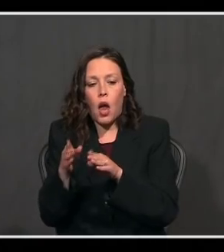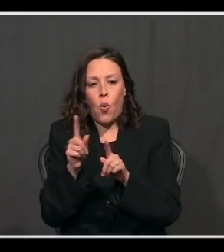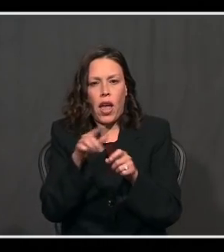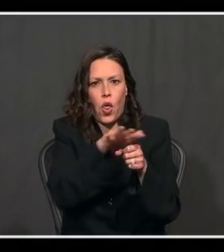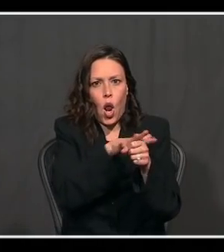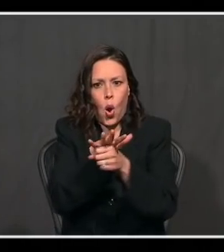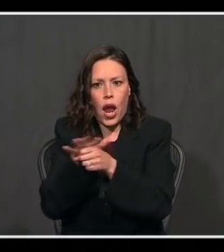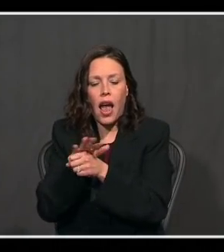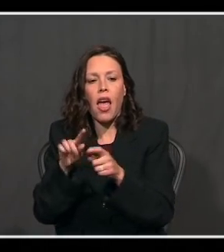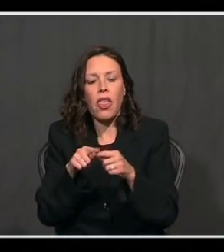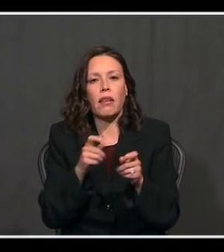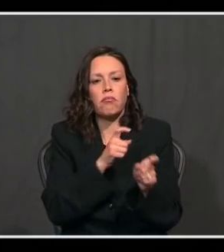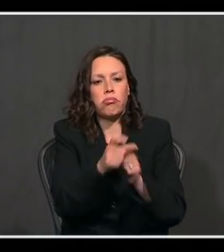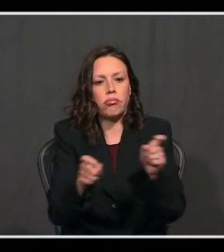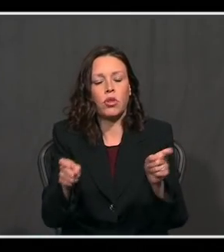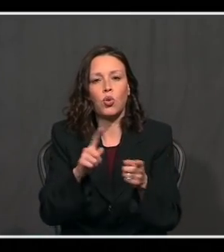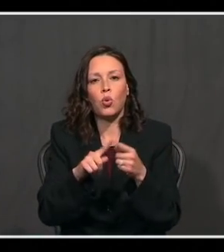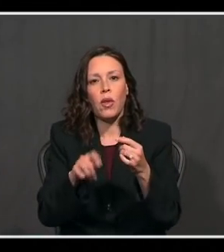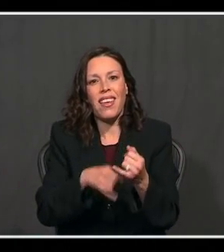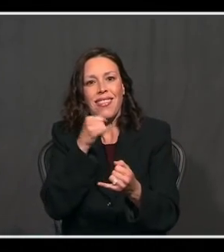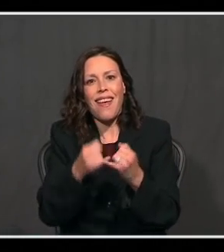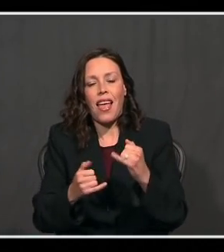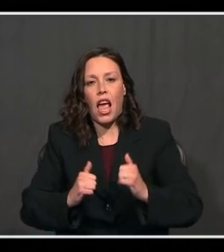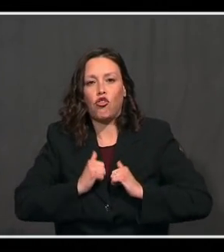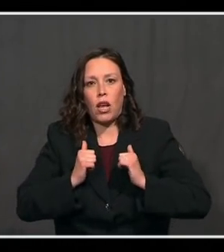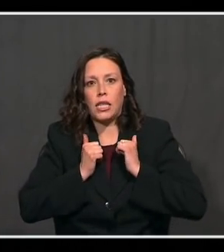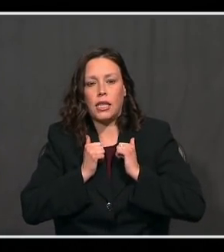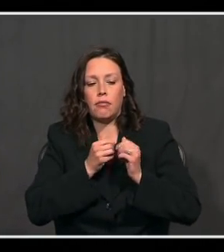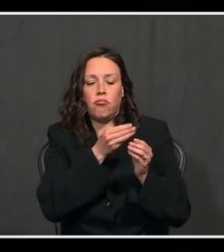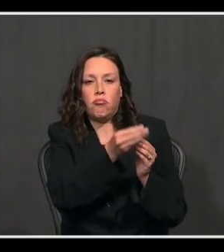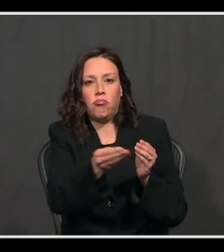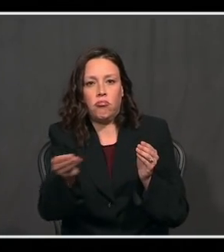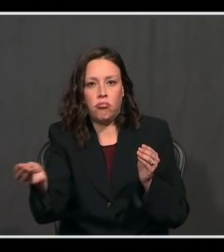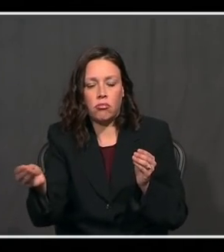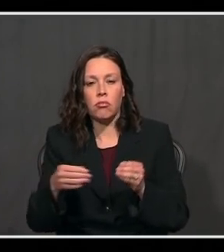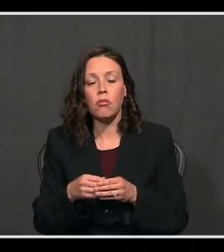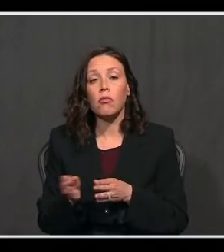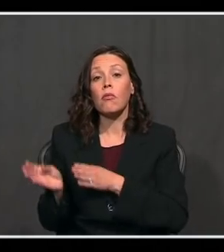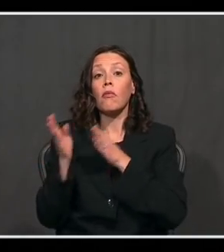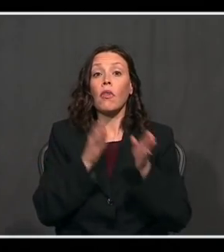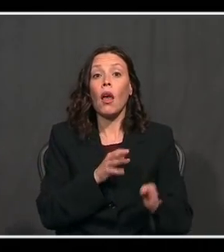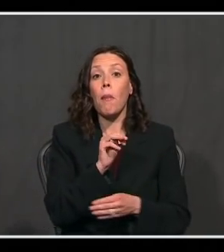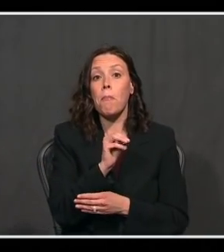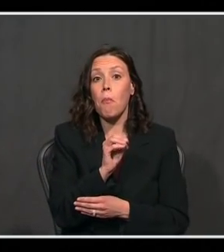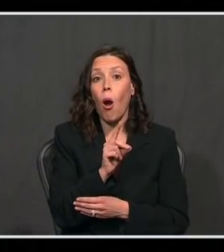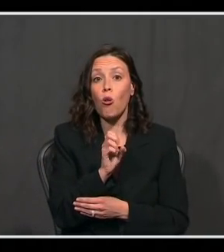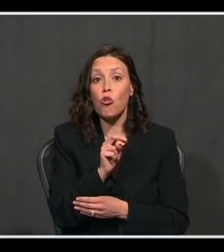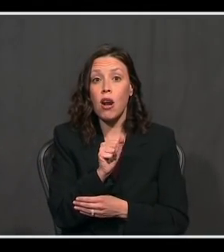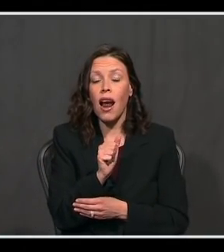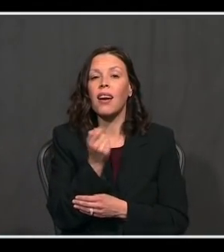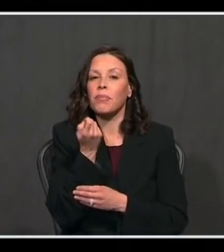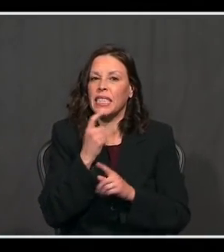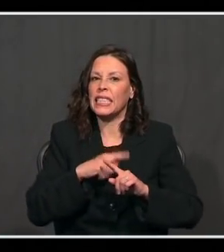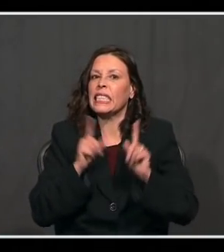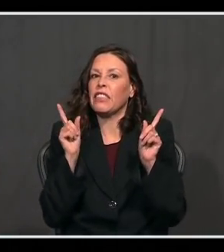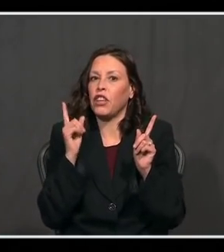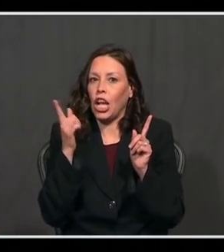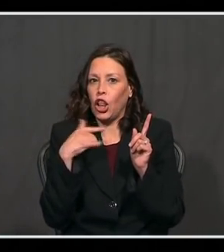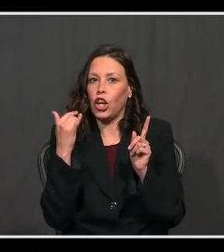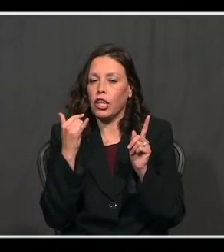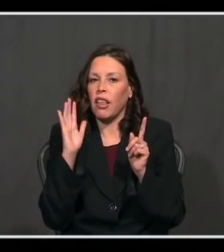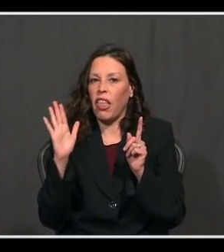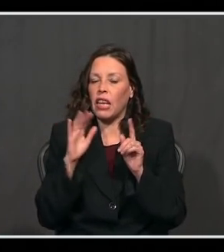then distribute it to the final locations accordingly. The Moderna vaccine is going a little bit differently.